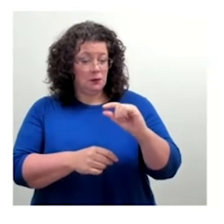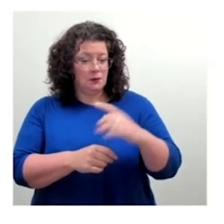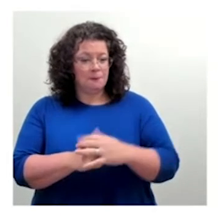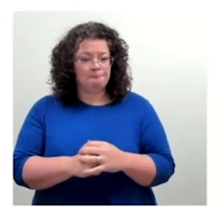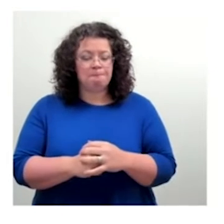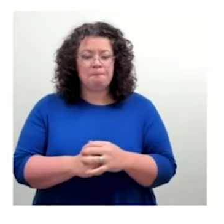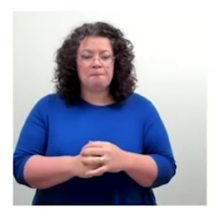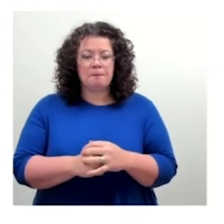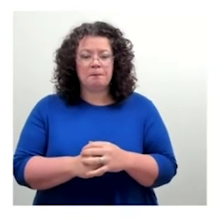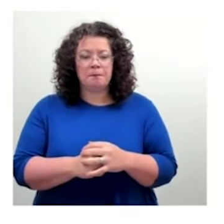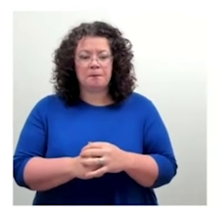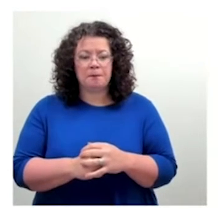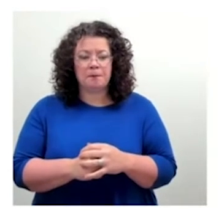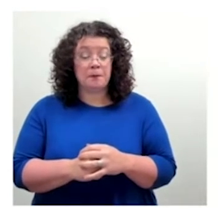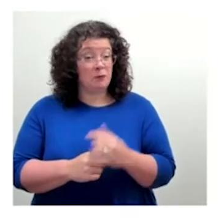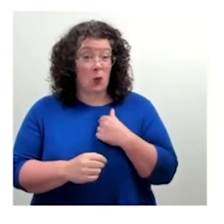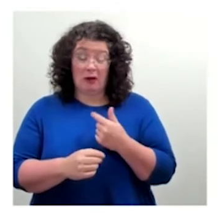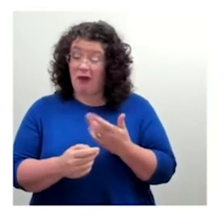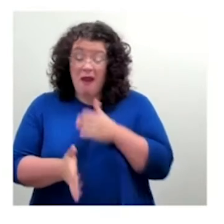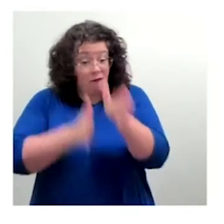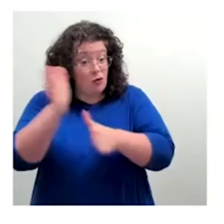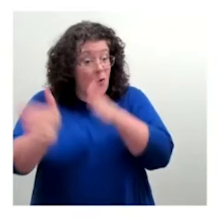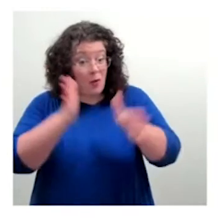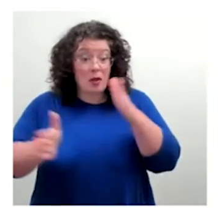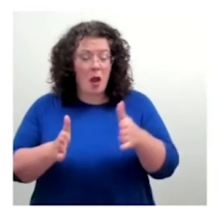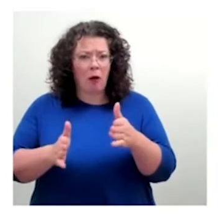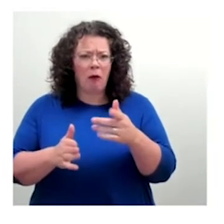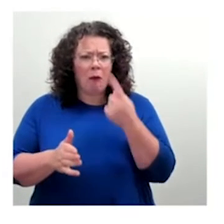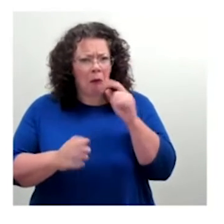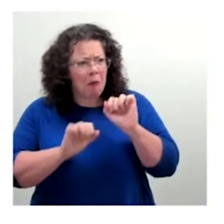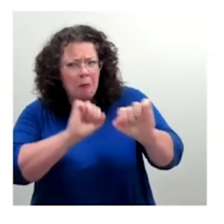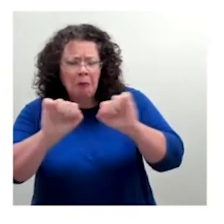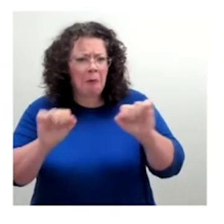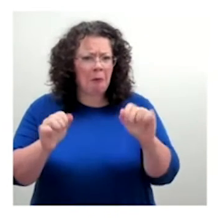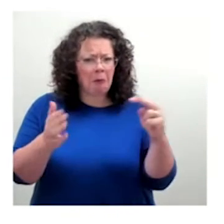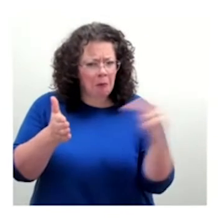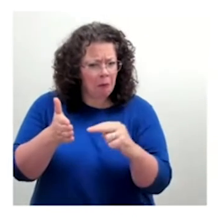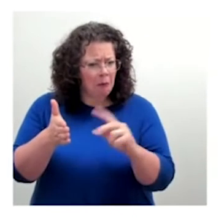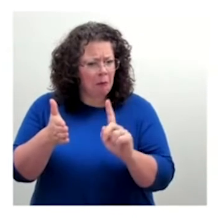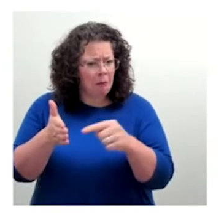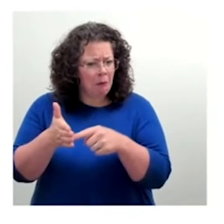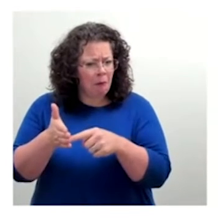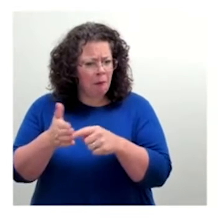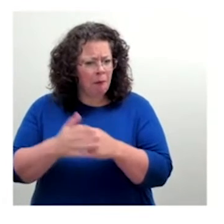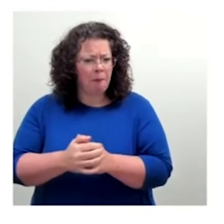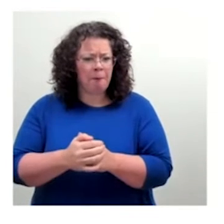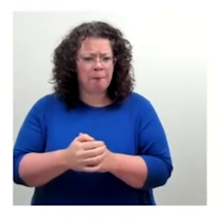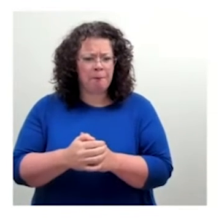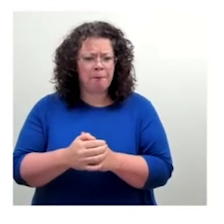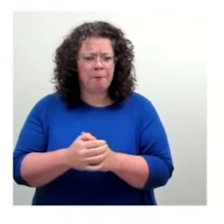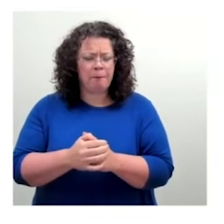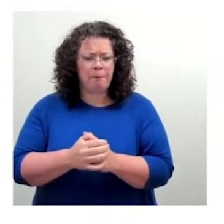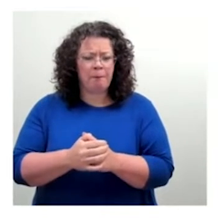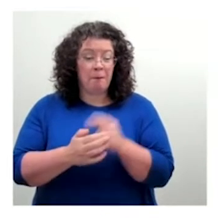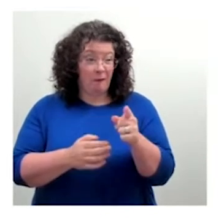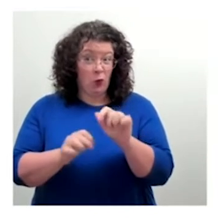vision ability that's sort of out there if you knock on people's doors. And generally speaking, whenever we go into a professional environment, we find time and time